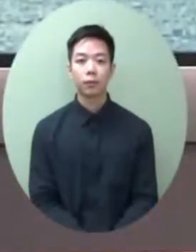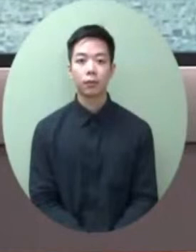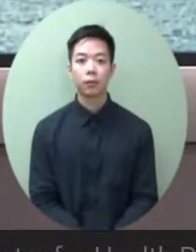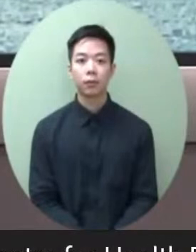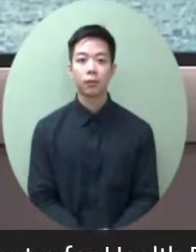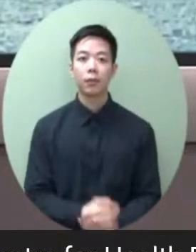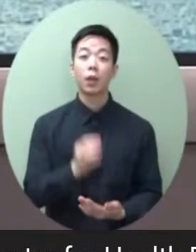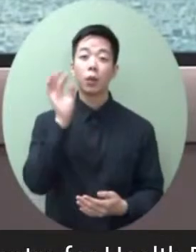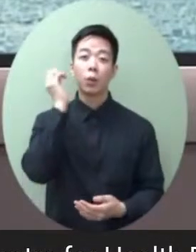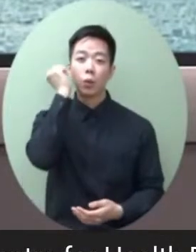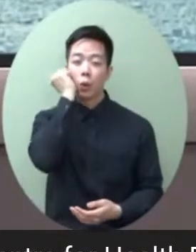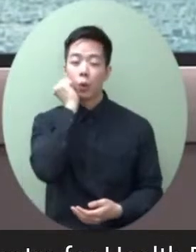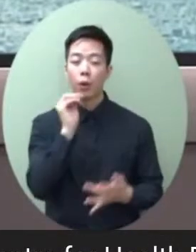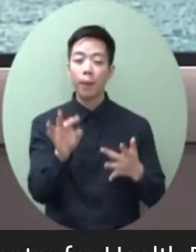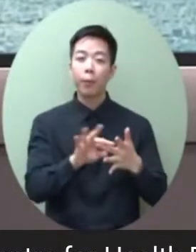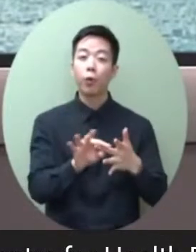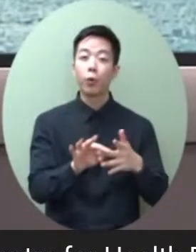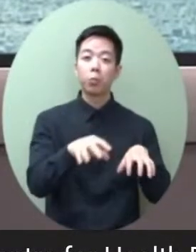The